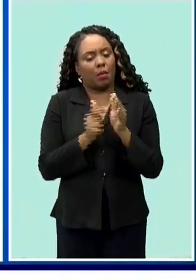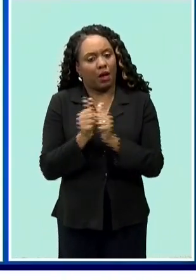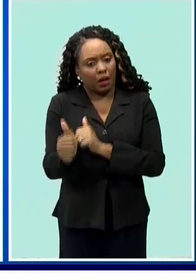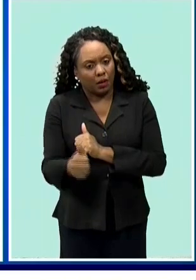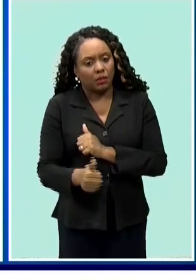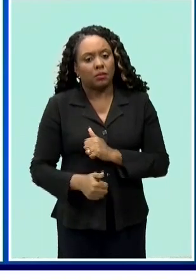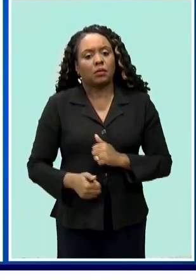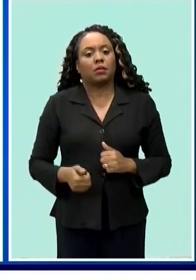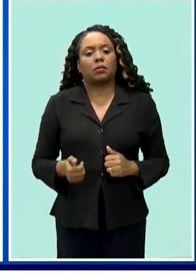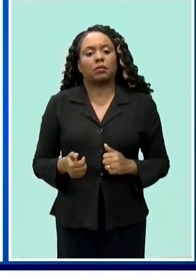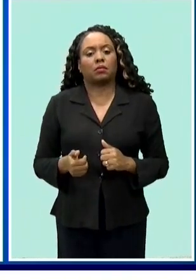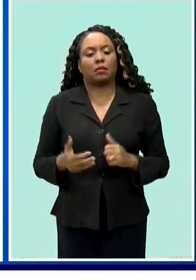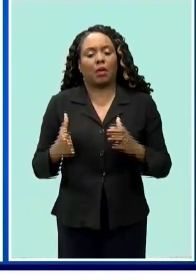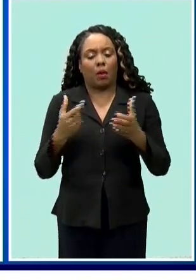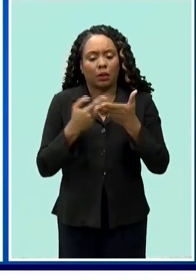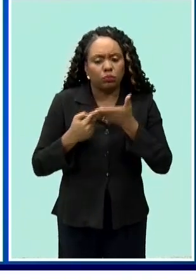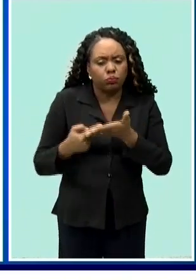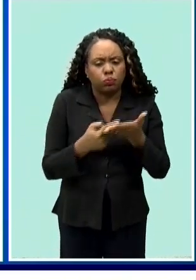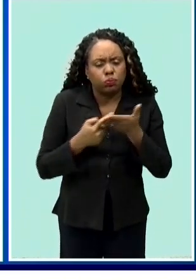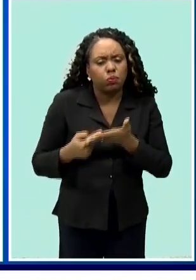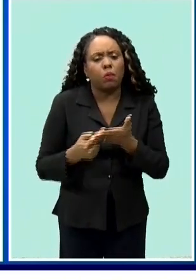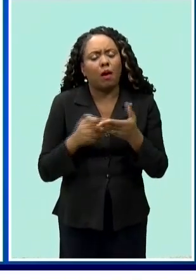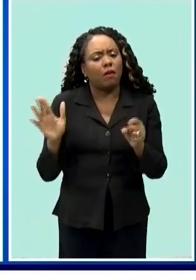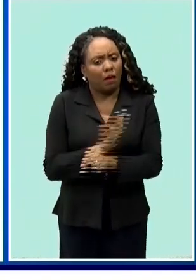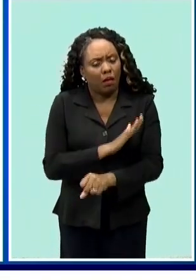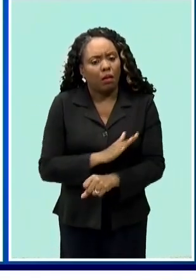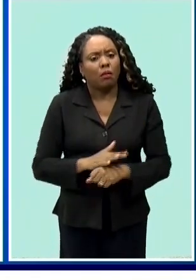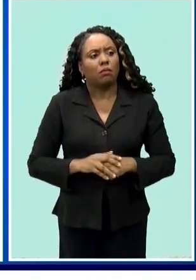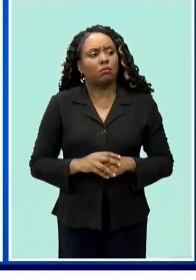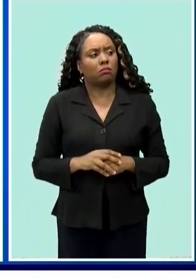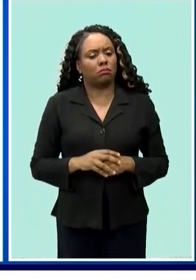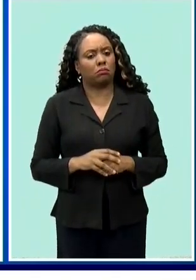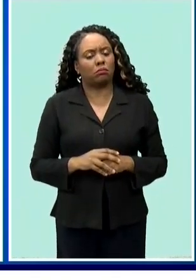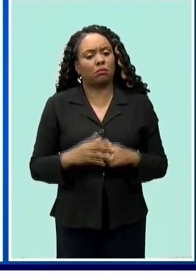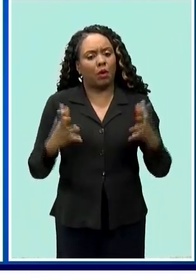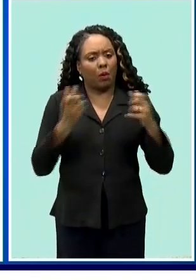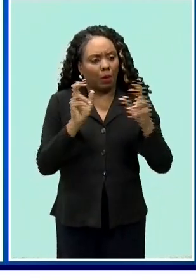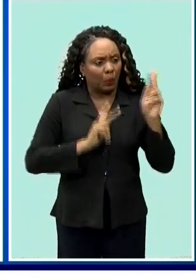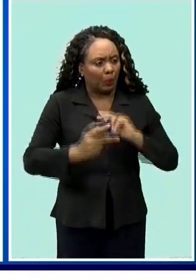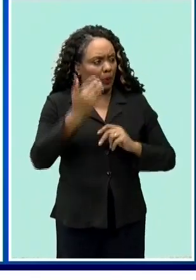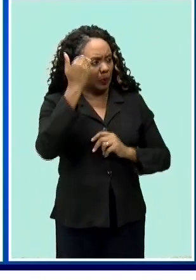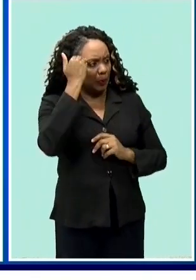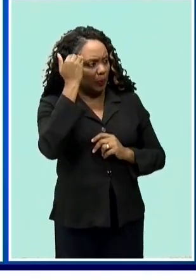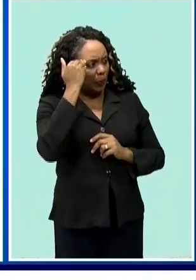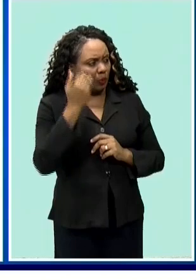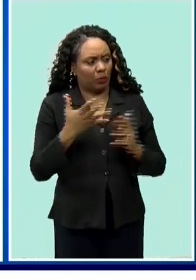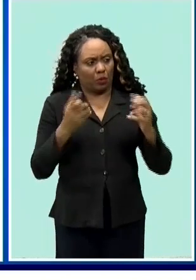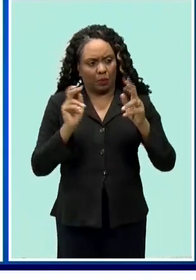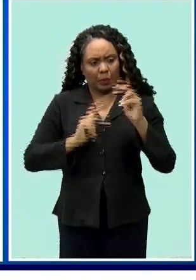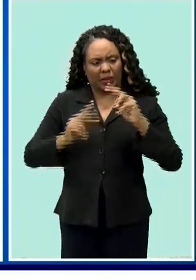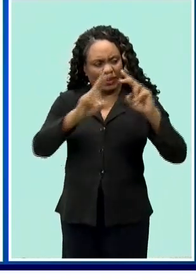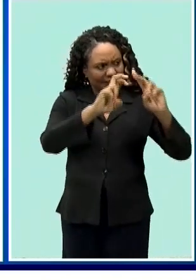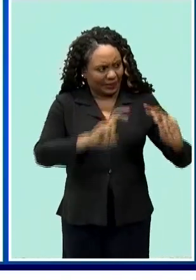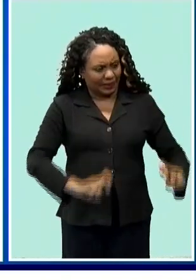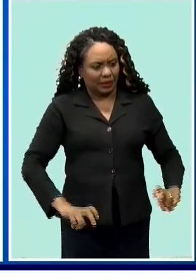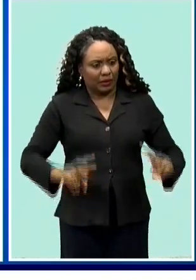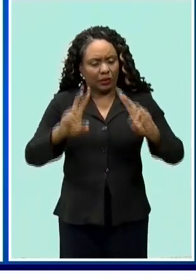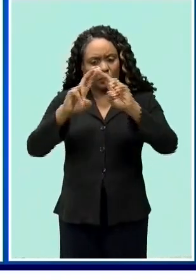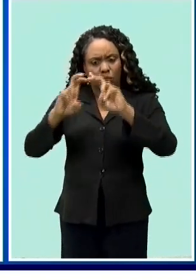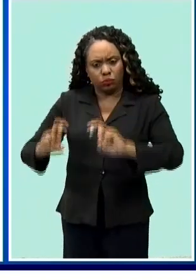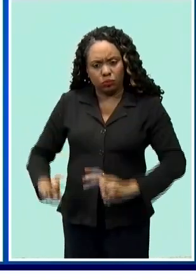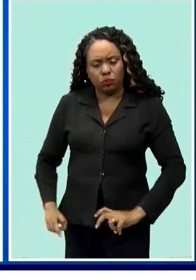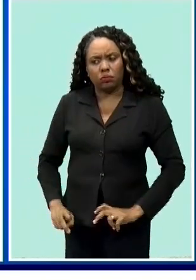fully, even to expose it to the public for scrutiny before it is brought here. That's